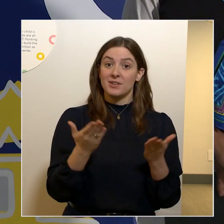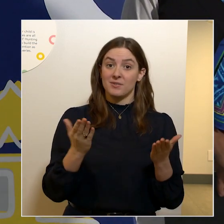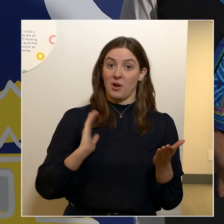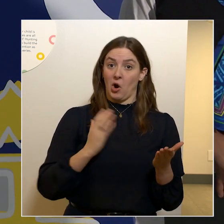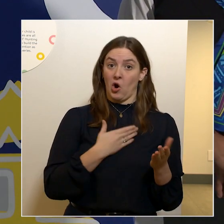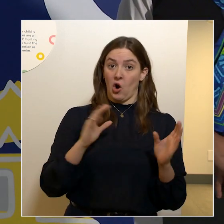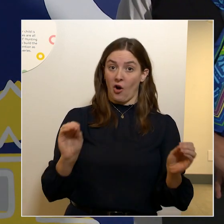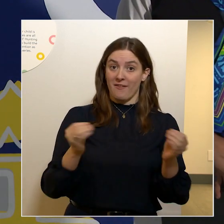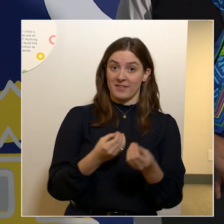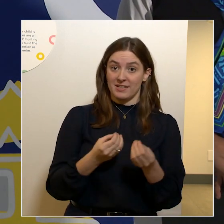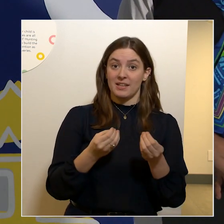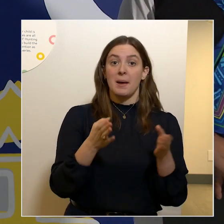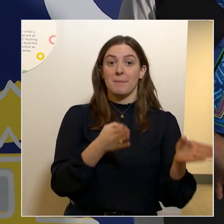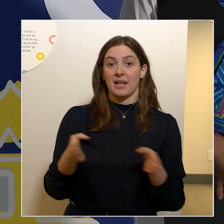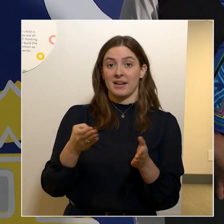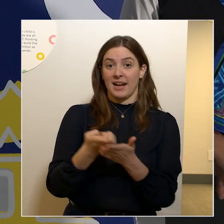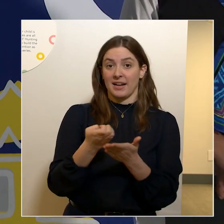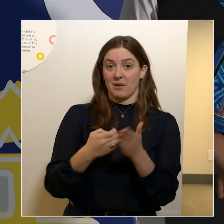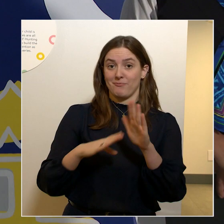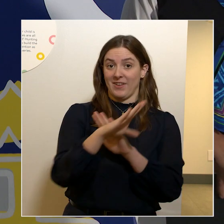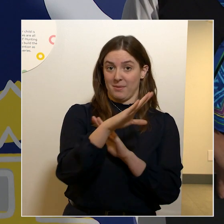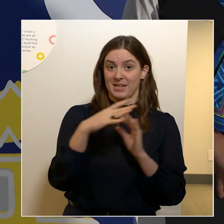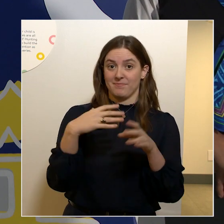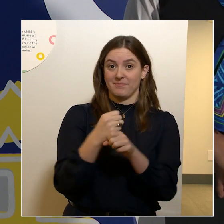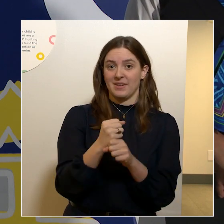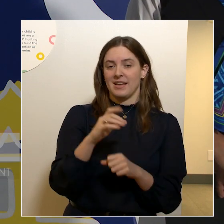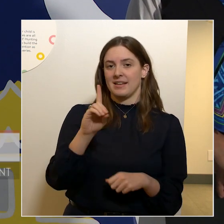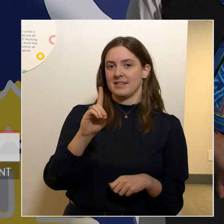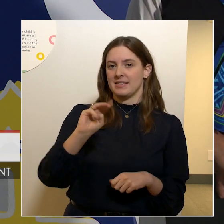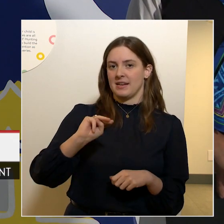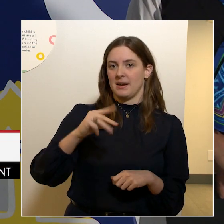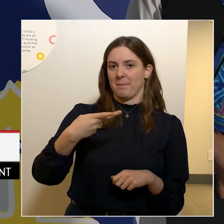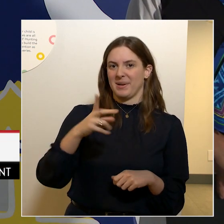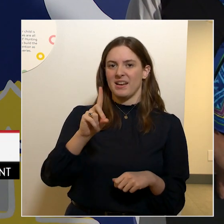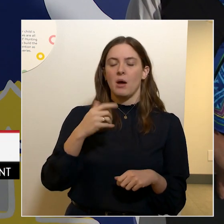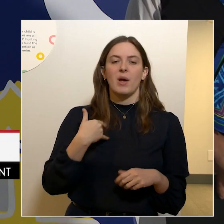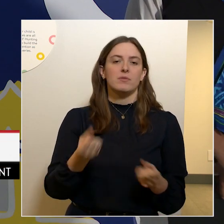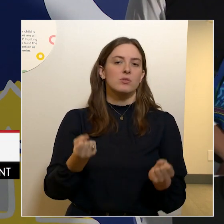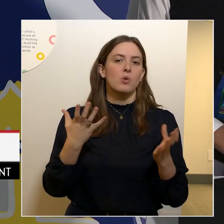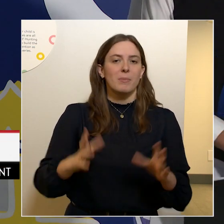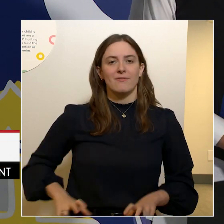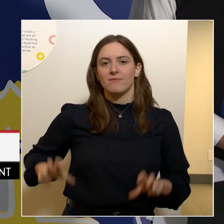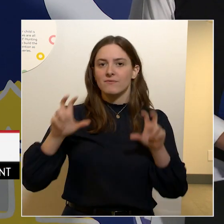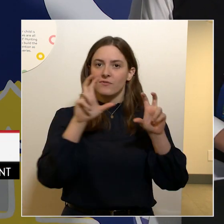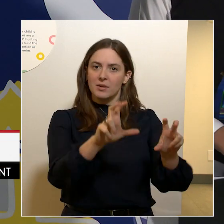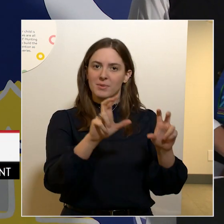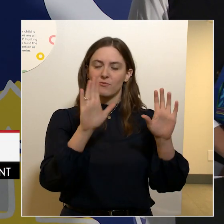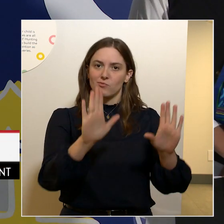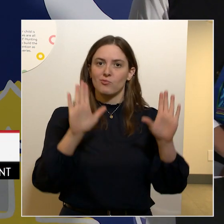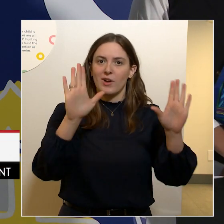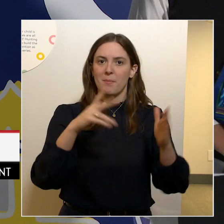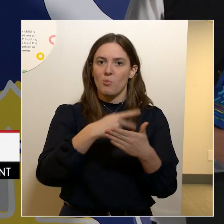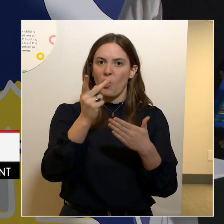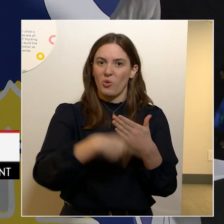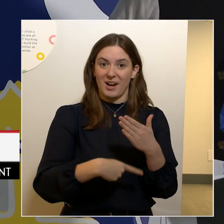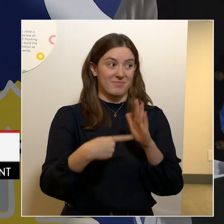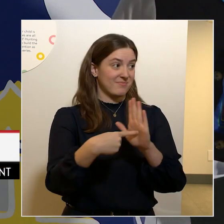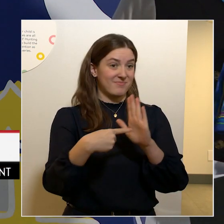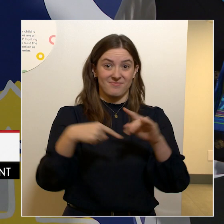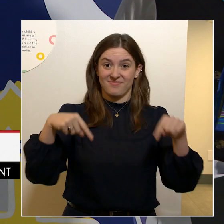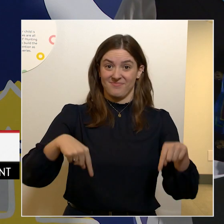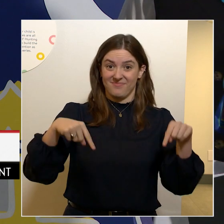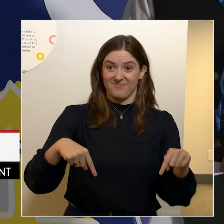exciting and new investments that are helping to support incredible programs like the one that you're seeing and experiencing here